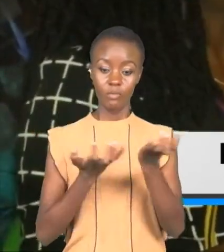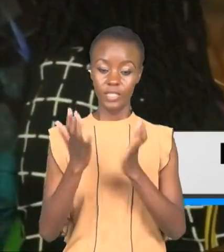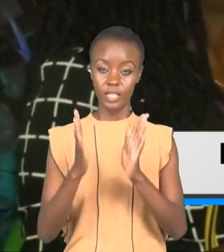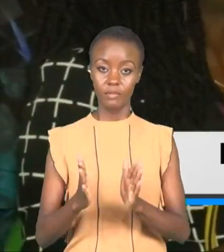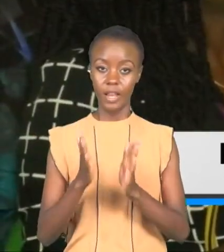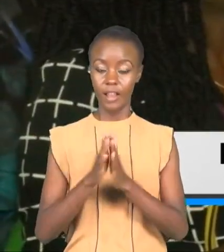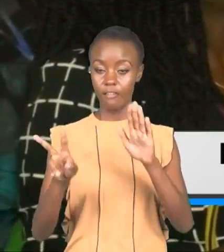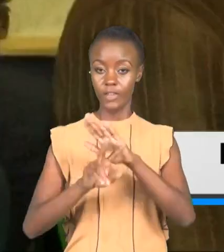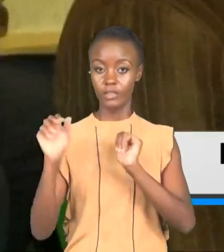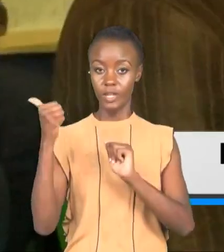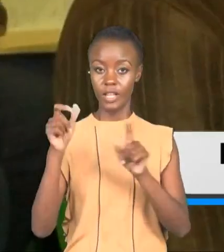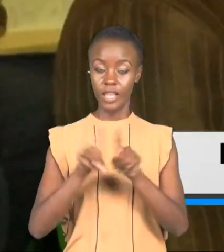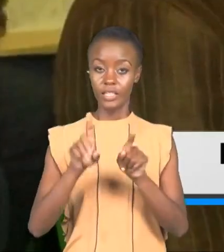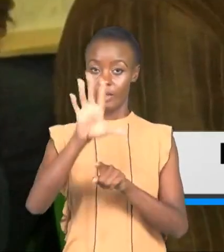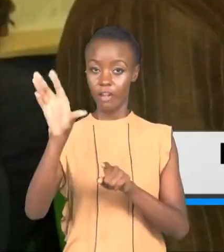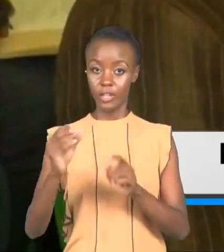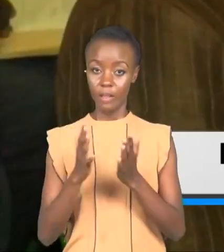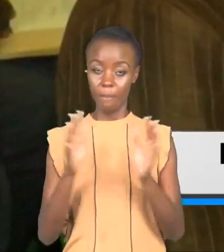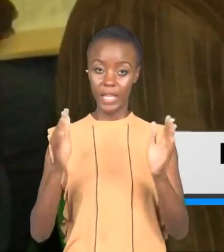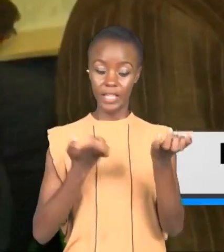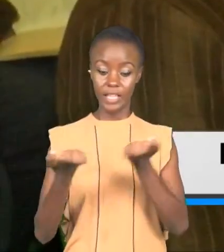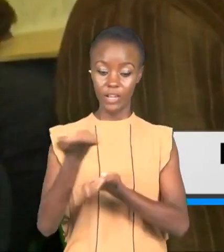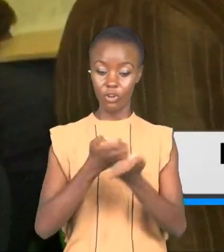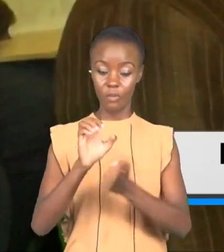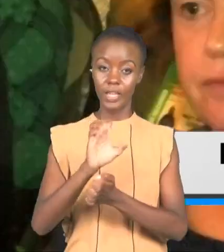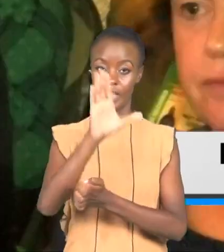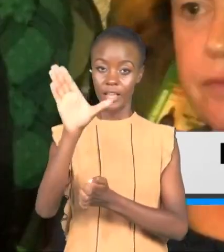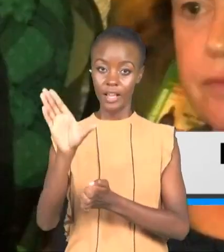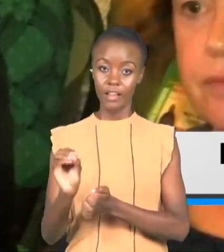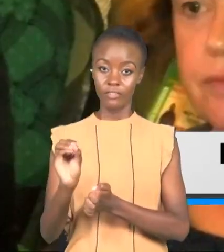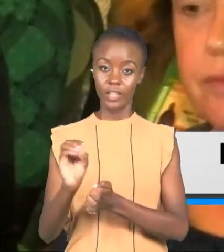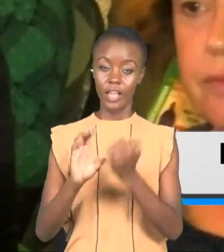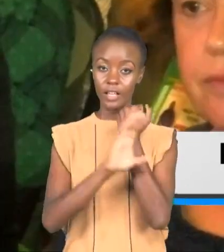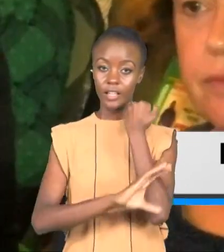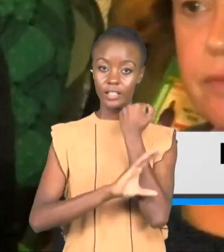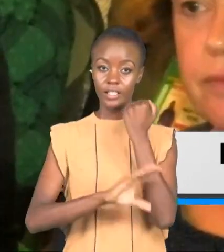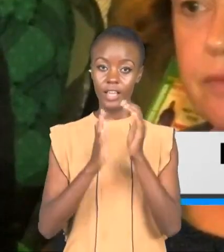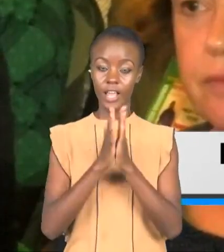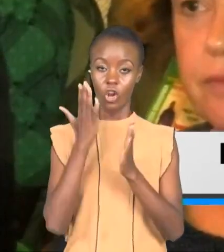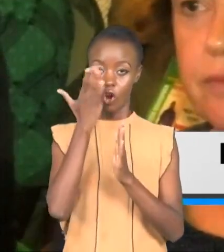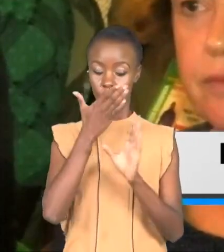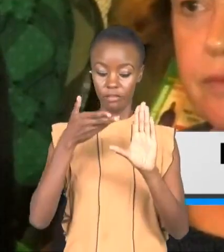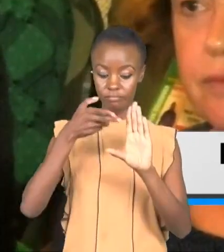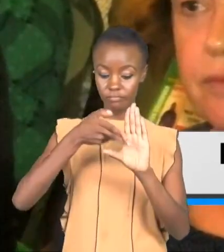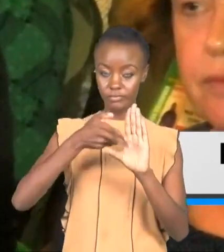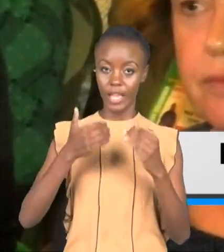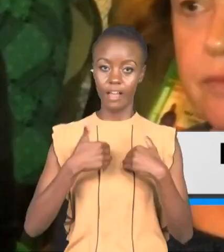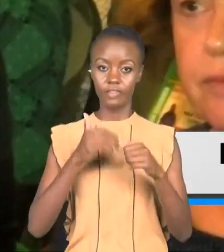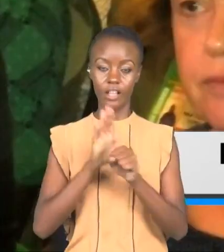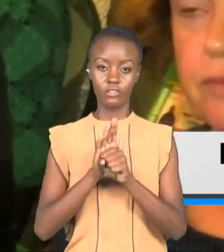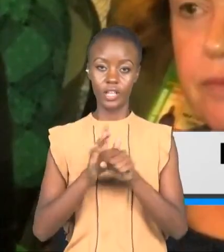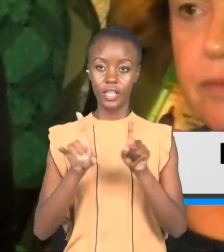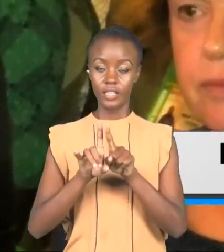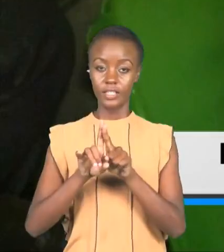Atiku Abubakar, in Africa's largest economy, top oil producer and most populous nation. The country's